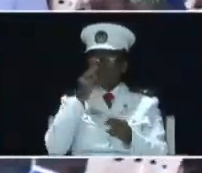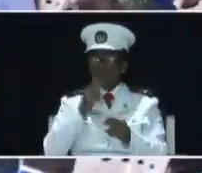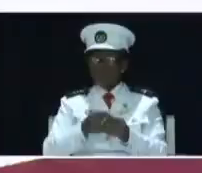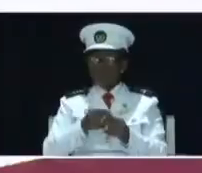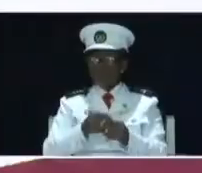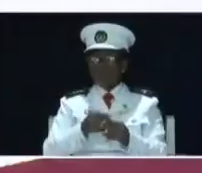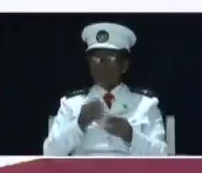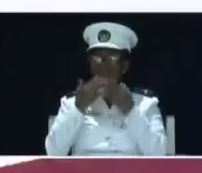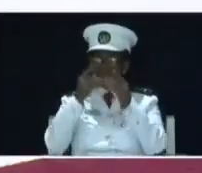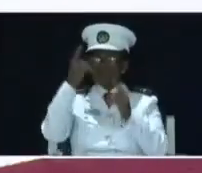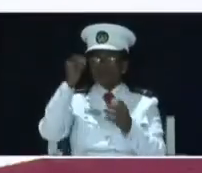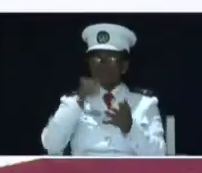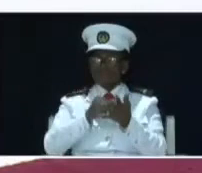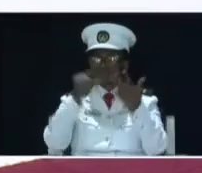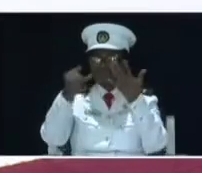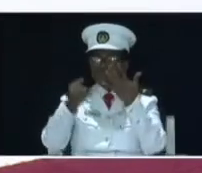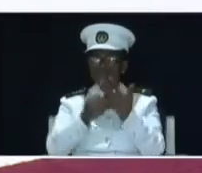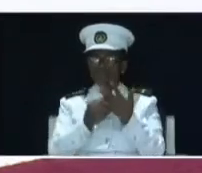Thank you for January.